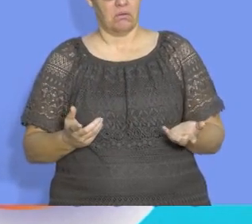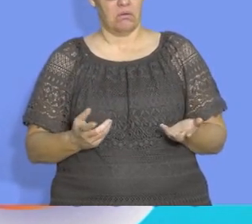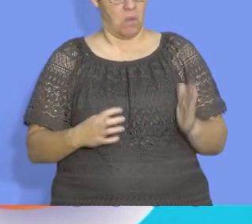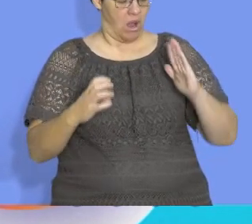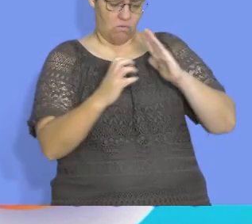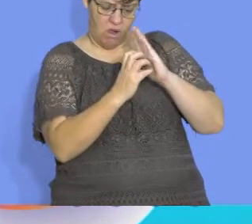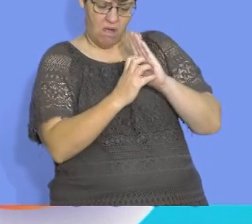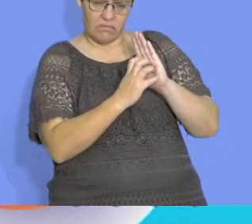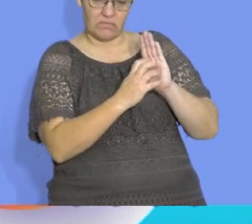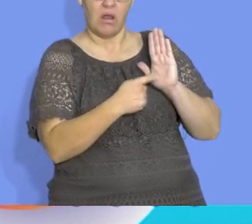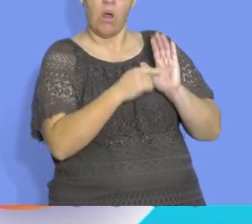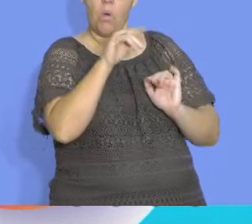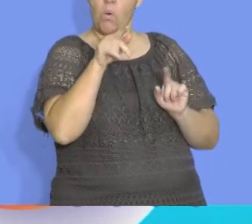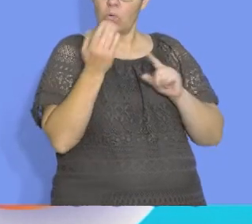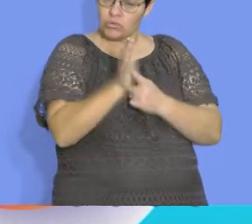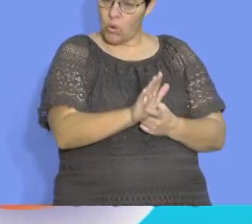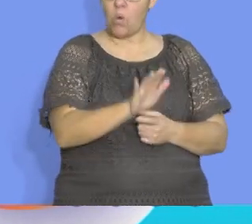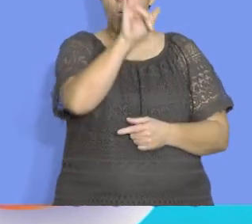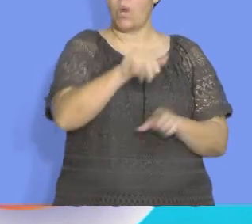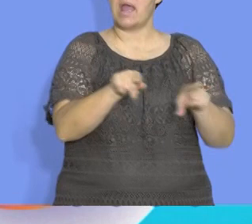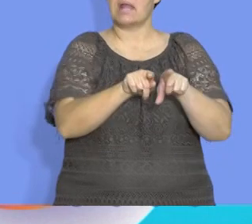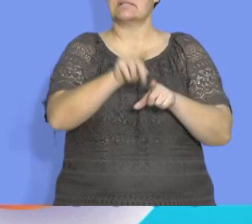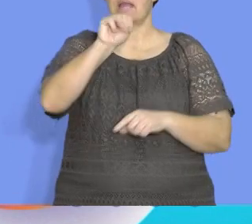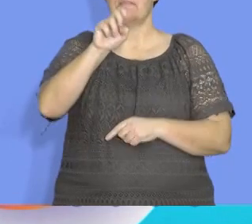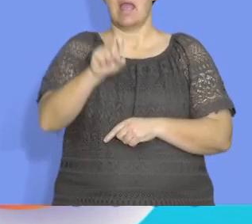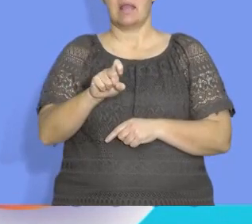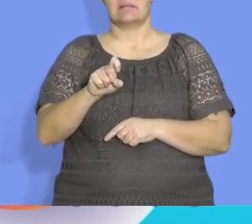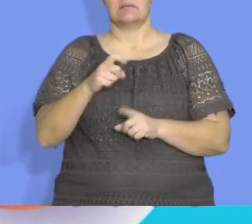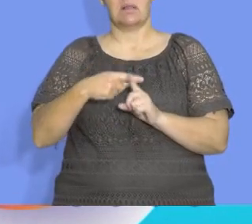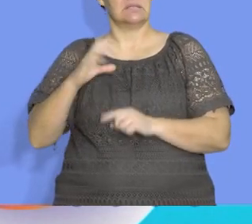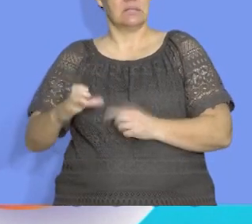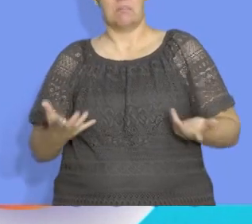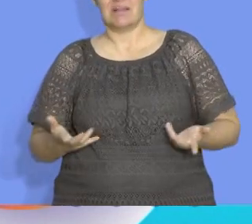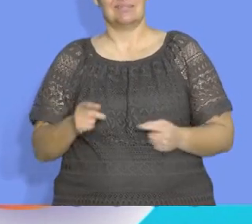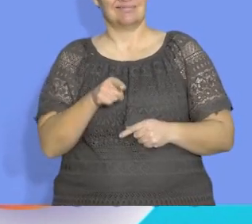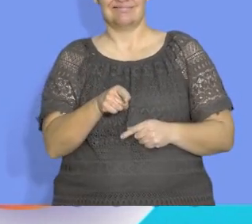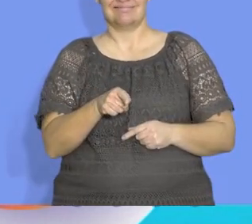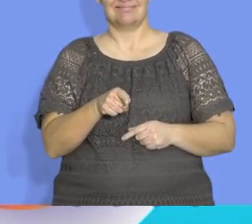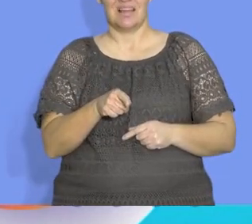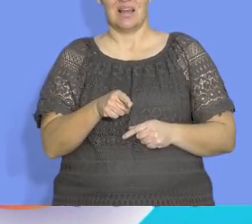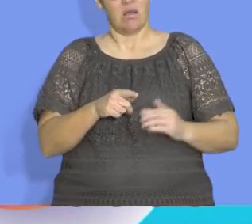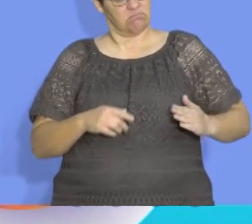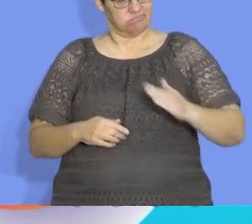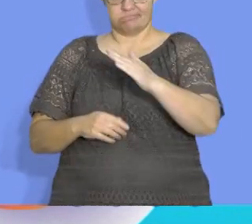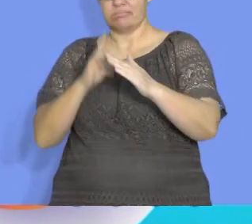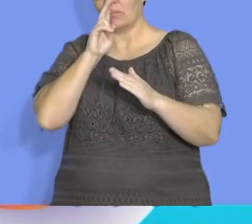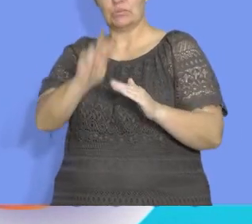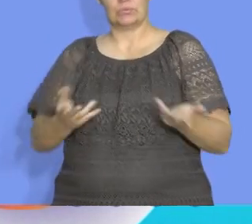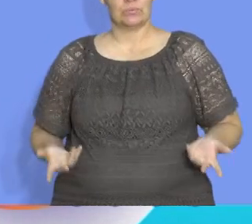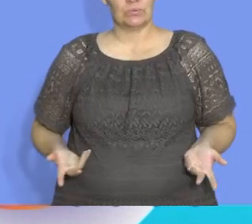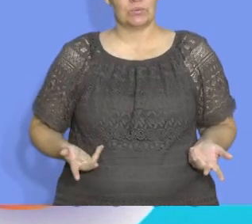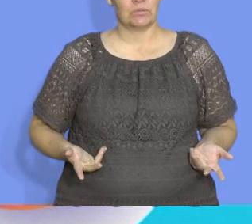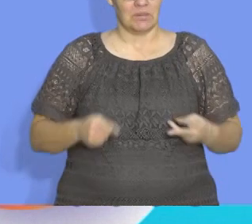the graph indicates it as y equals mx plus c, it's showing you it's in that general form. And so there are